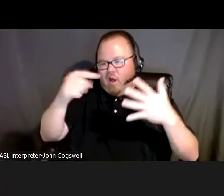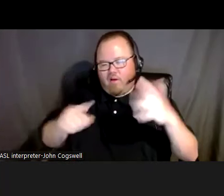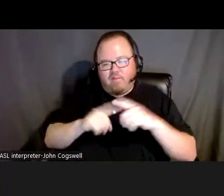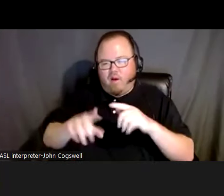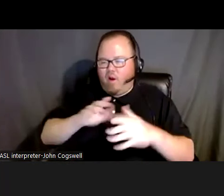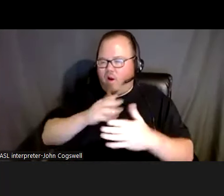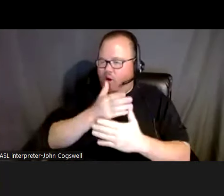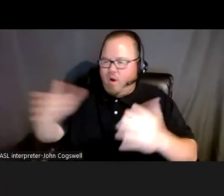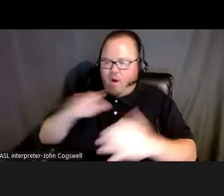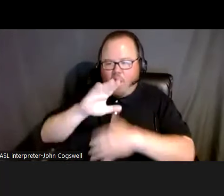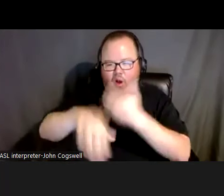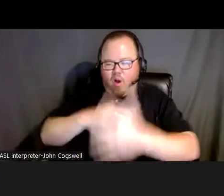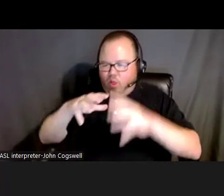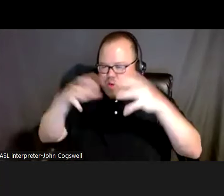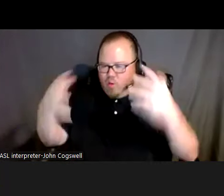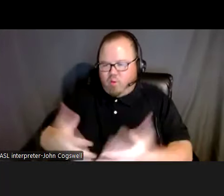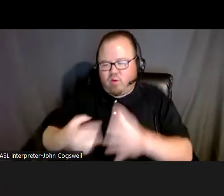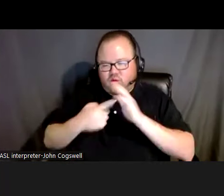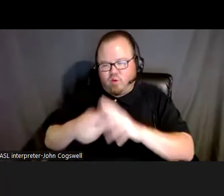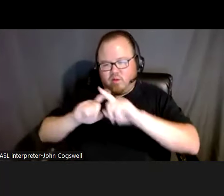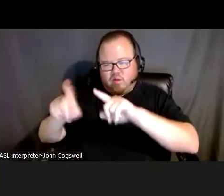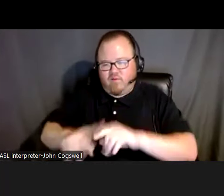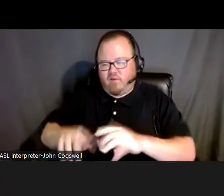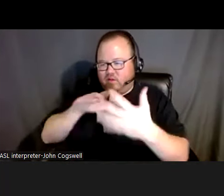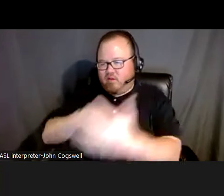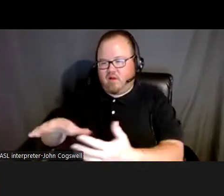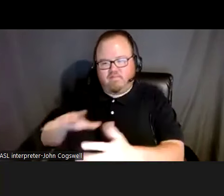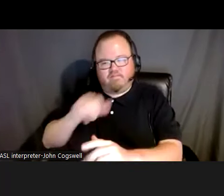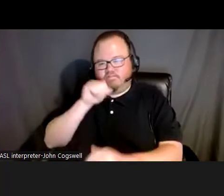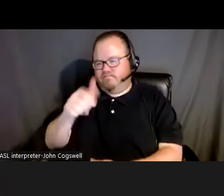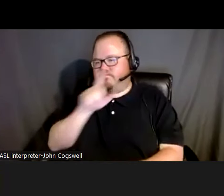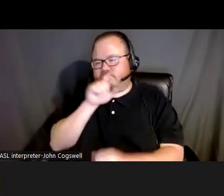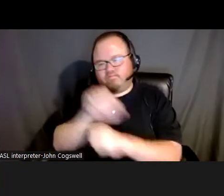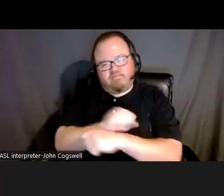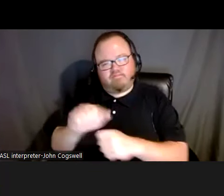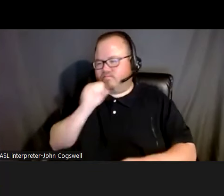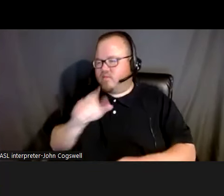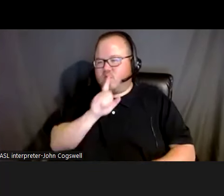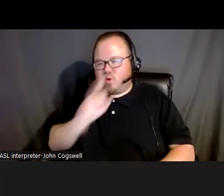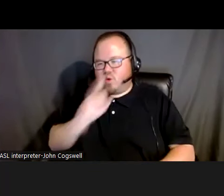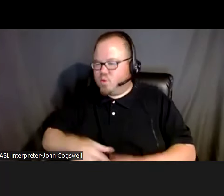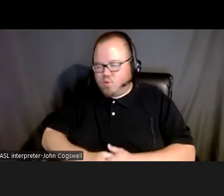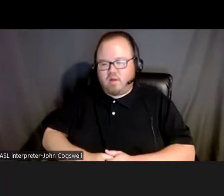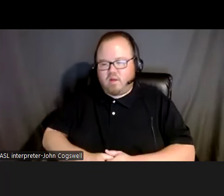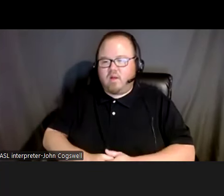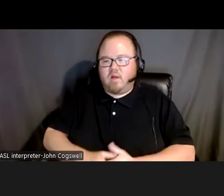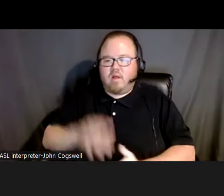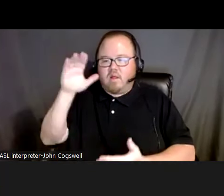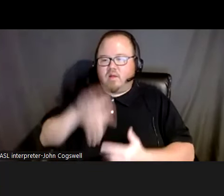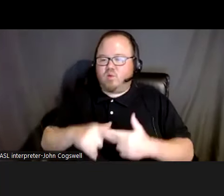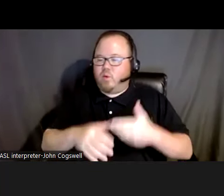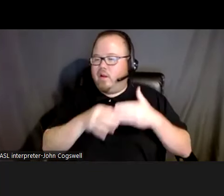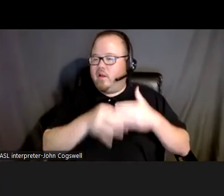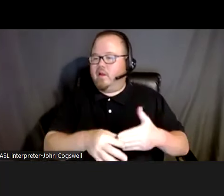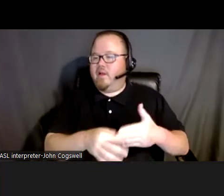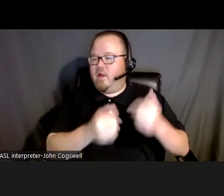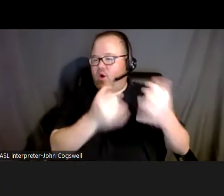been numerous studies that show that that's actually not the case. If you reduce access to the leading cause of